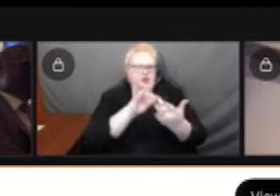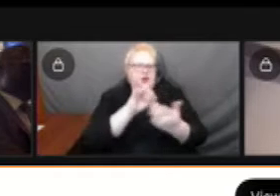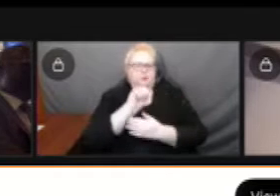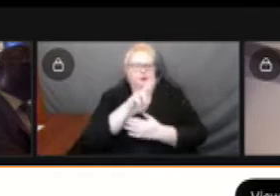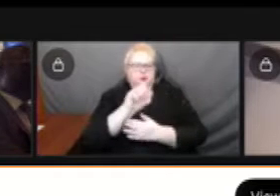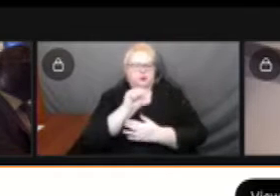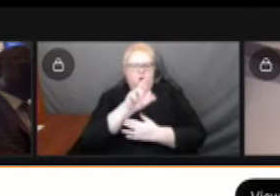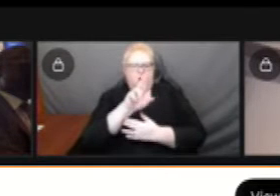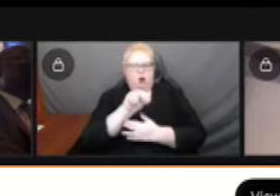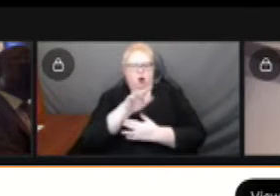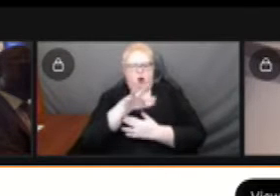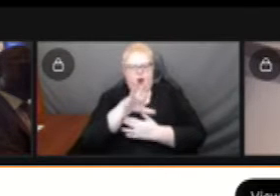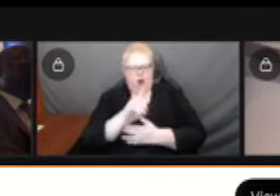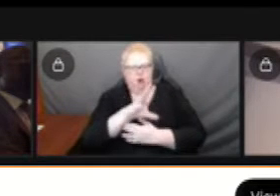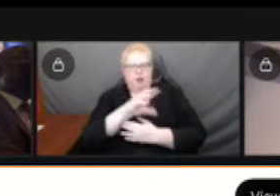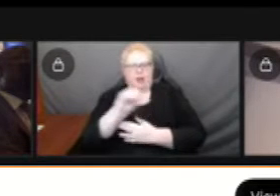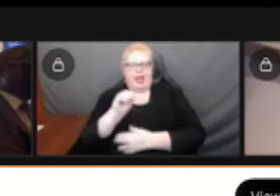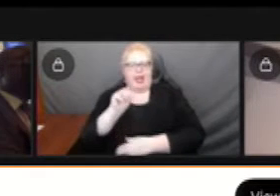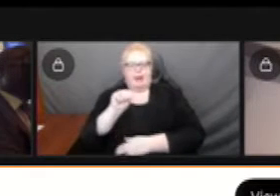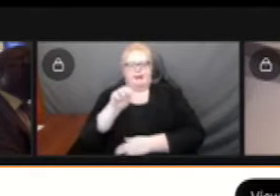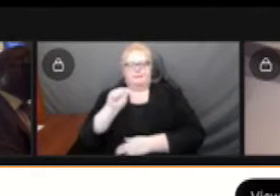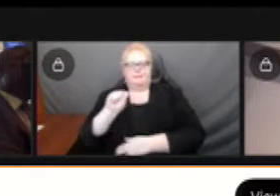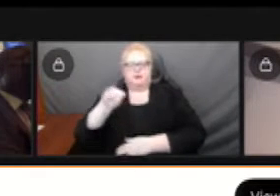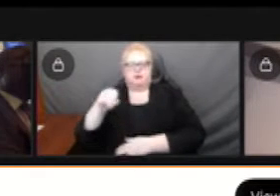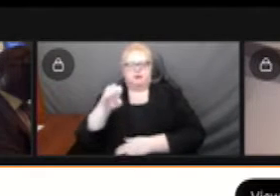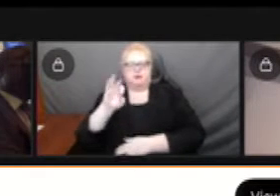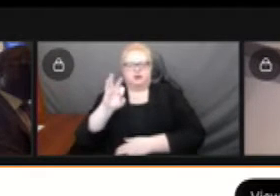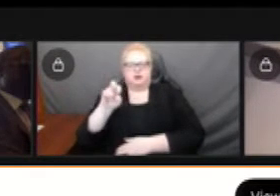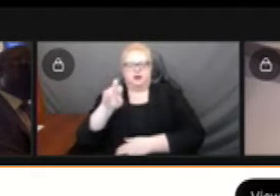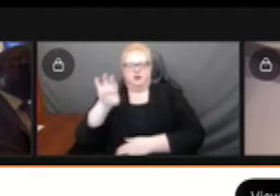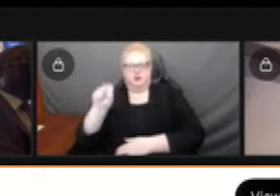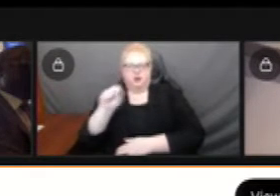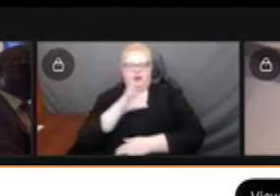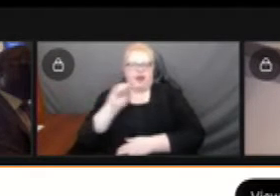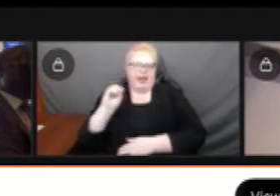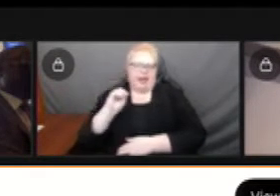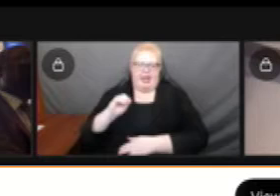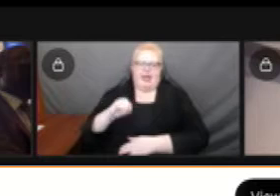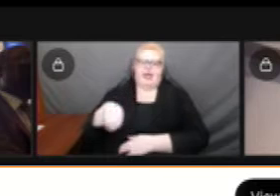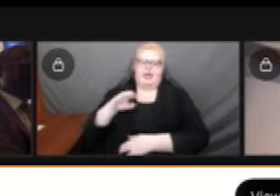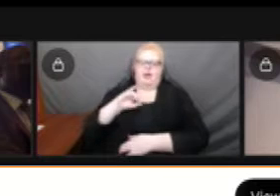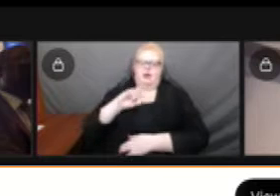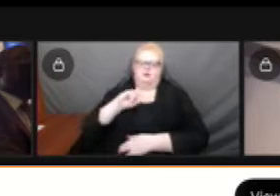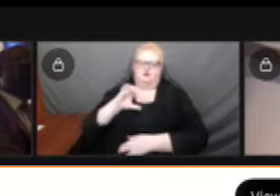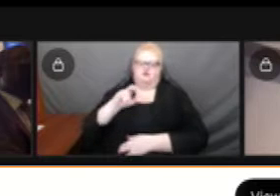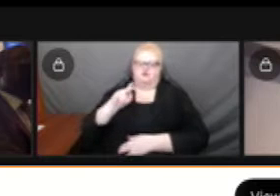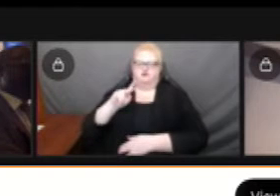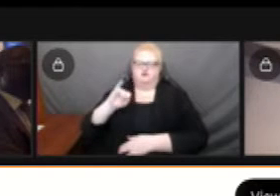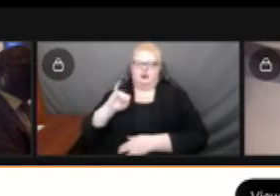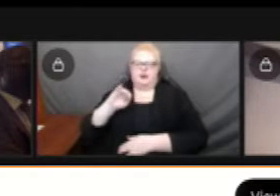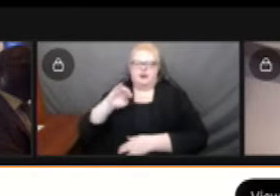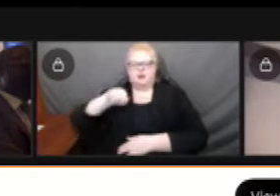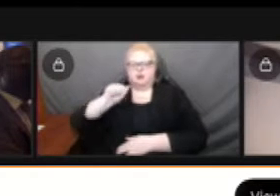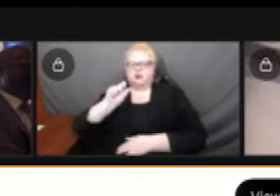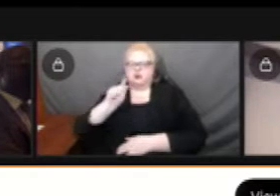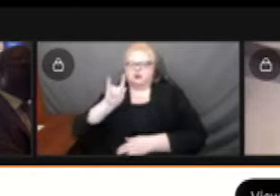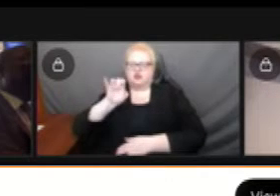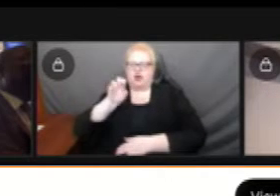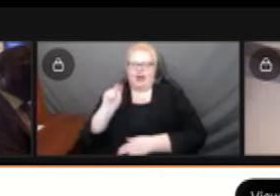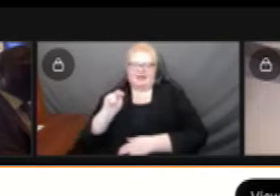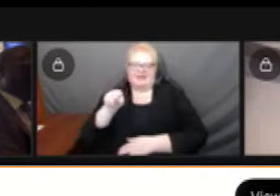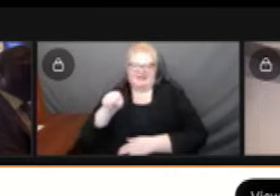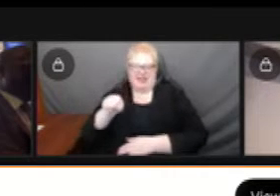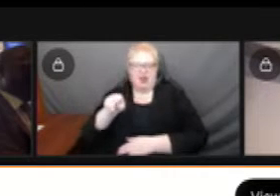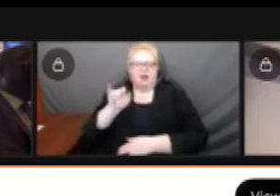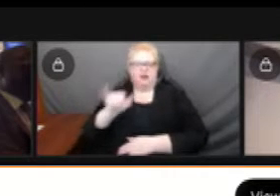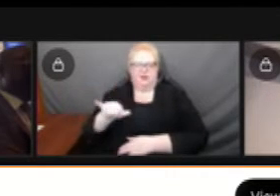Ms. Jeffries. And I think Mr. Ricky Jackson is the president of the South End Neighborhood Association at this point in time, but definitely, if you can't